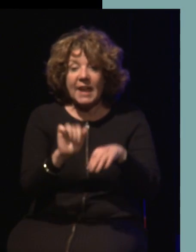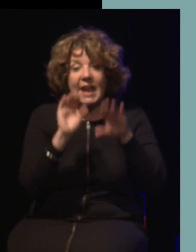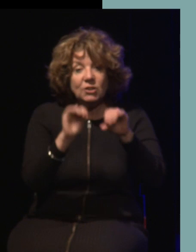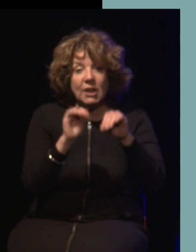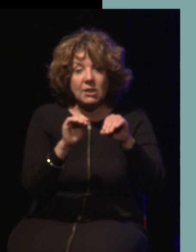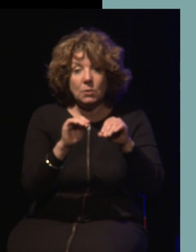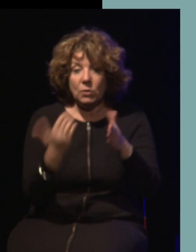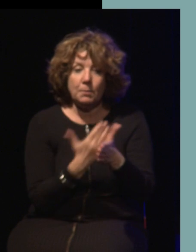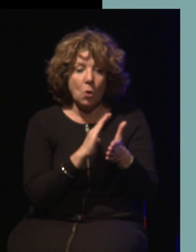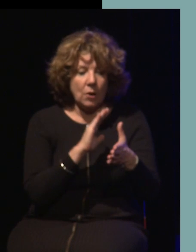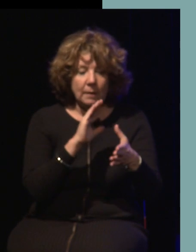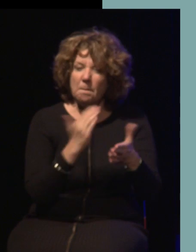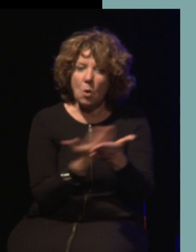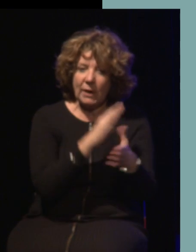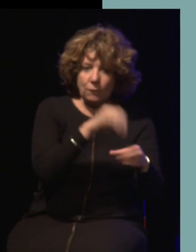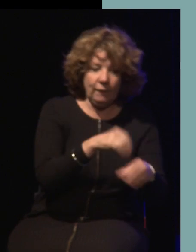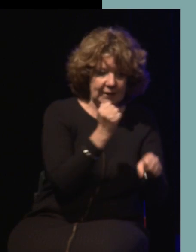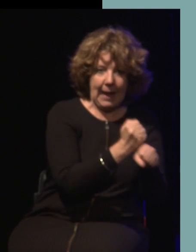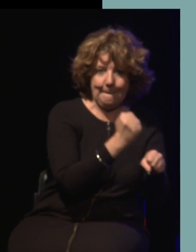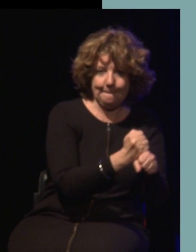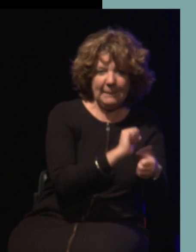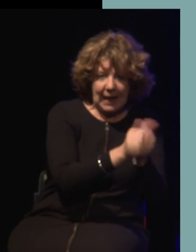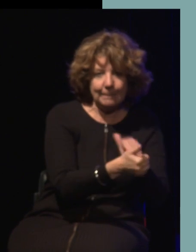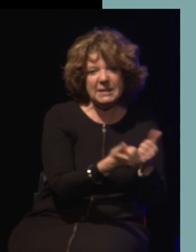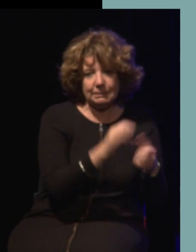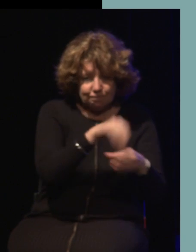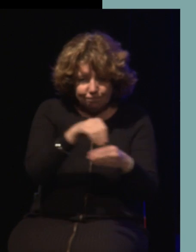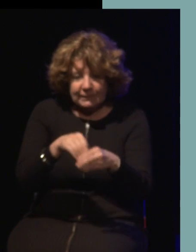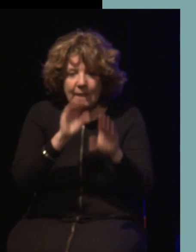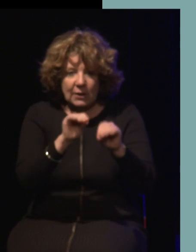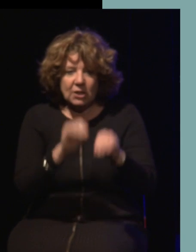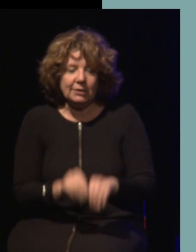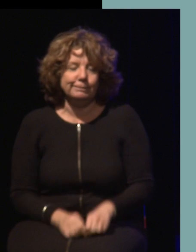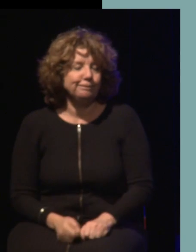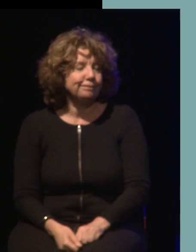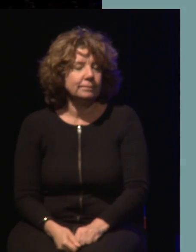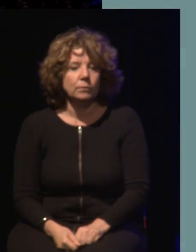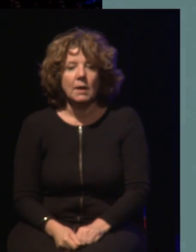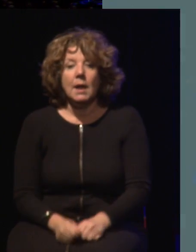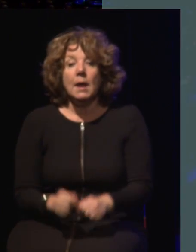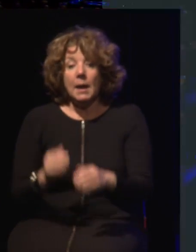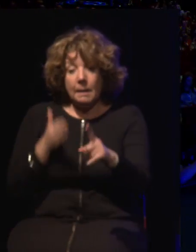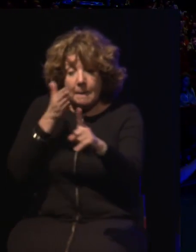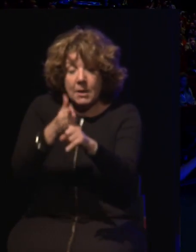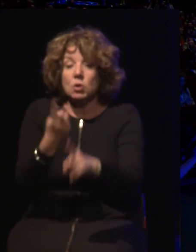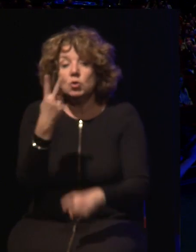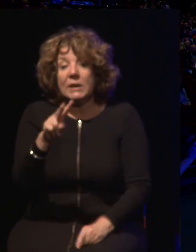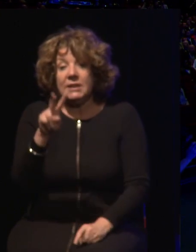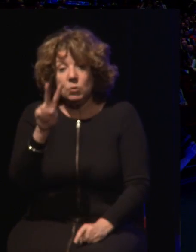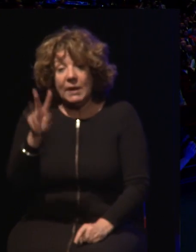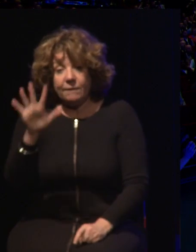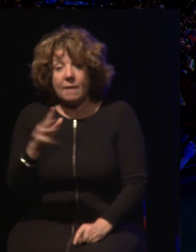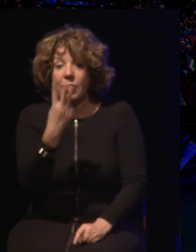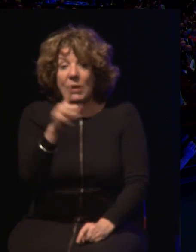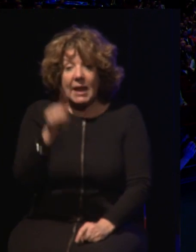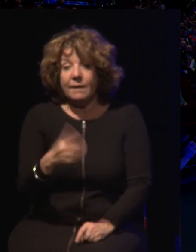education was more game-like. And by 2025, 3 out of 4 workers will be millennials who